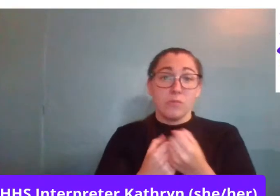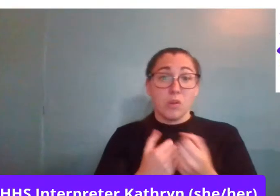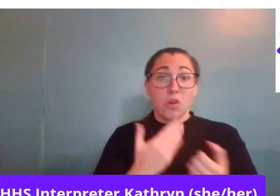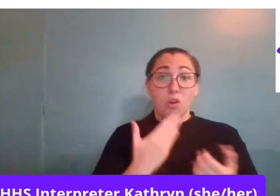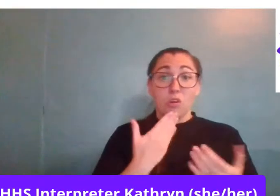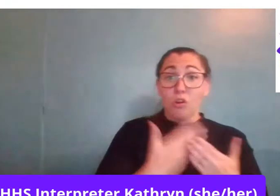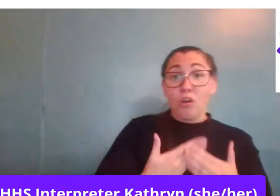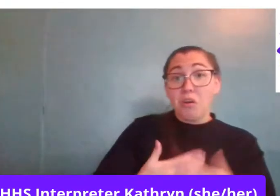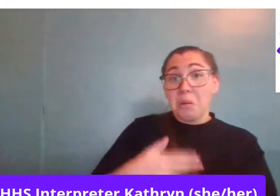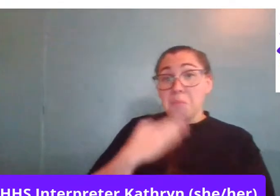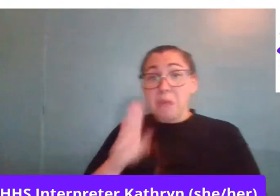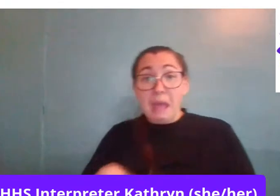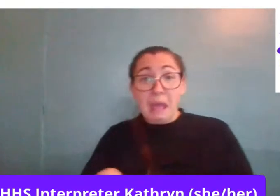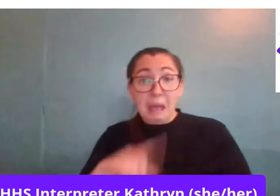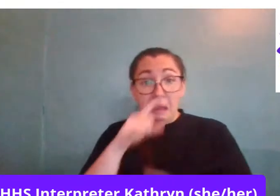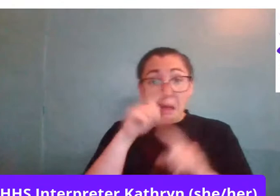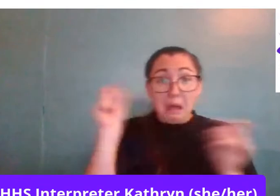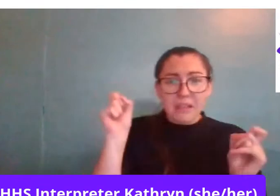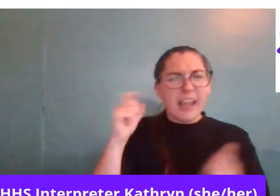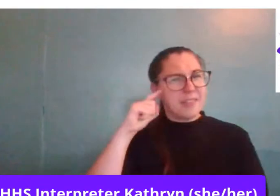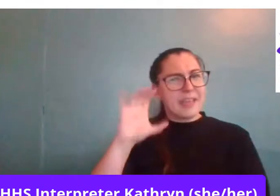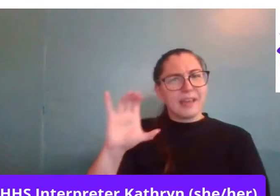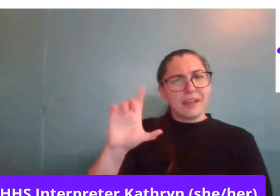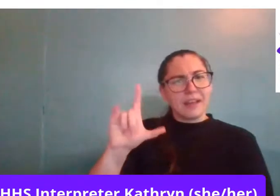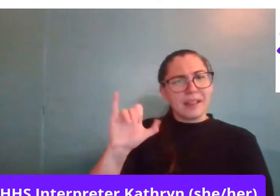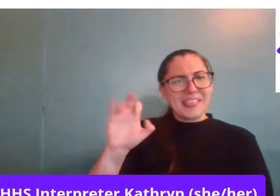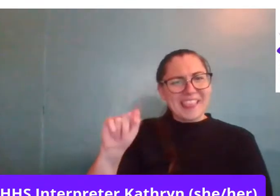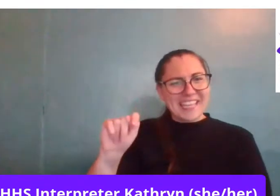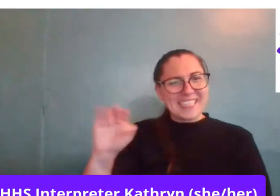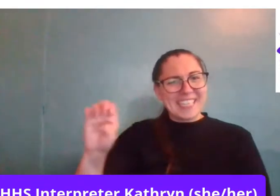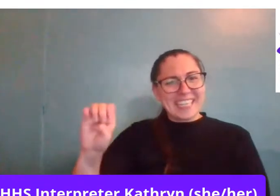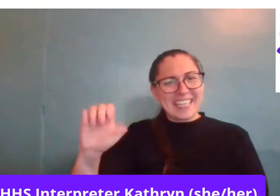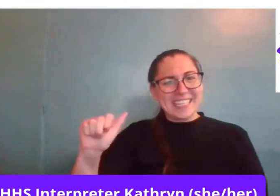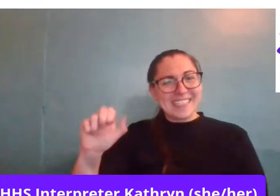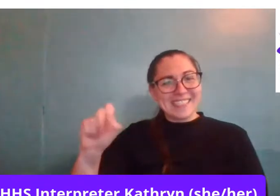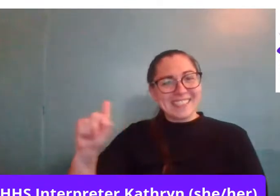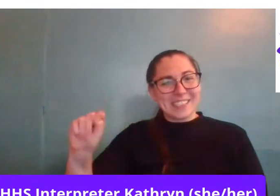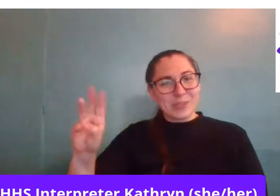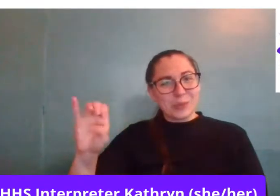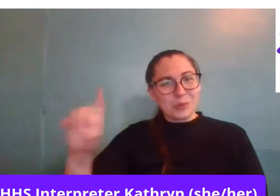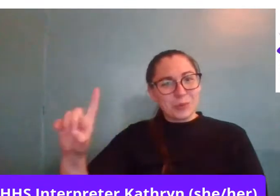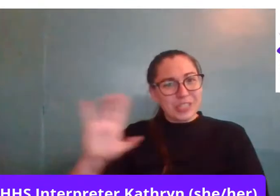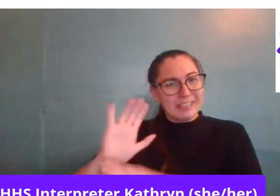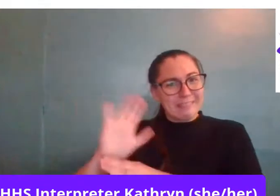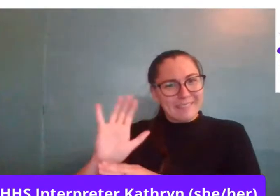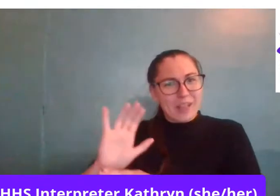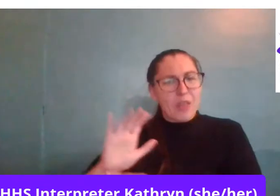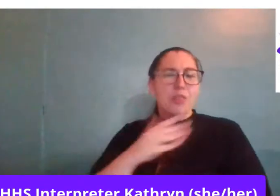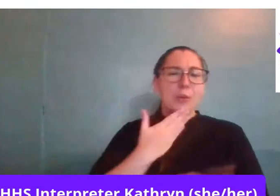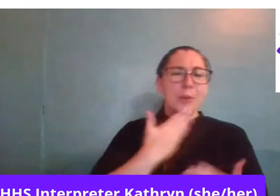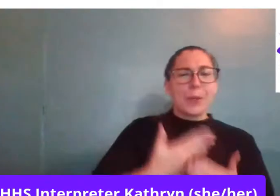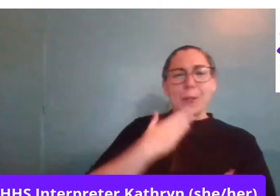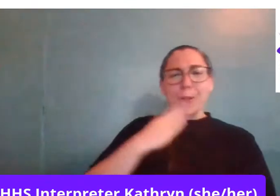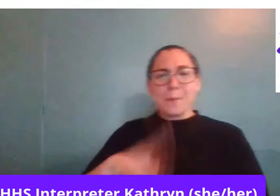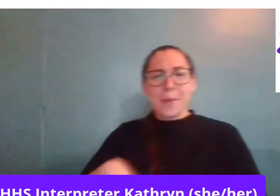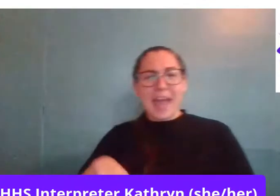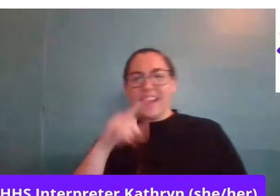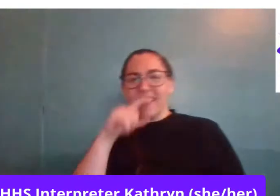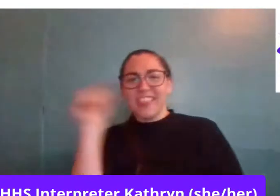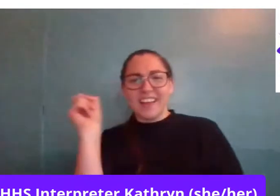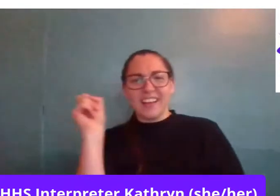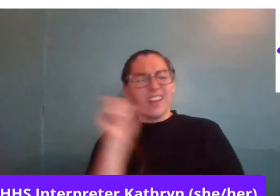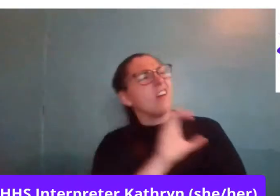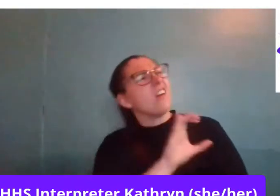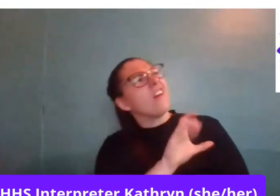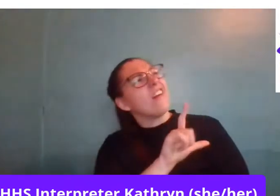the ugly. That was that Clint Eastwood, the good, the bad. Clint, Am I dating myself? Clint The good, the Eastwood.